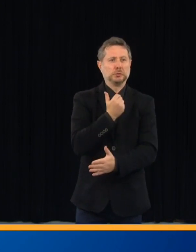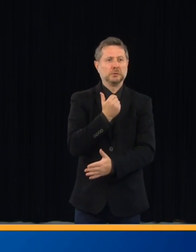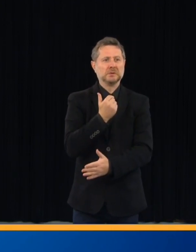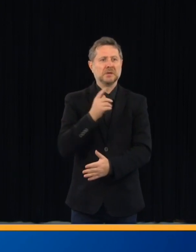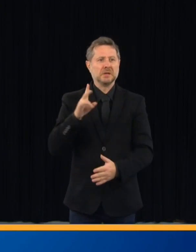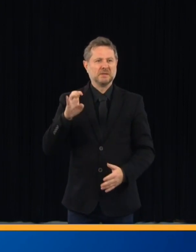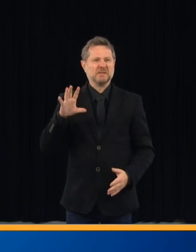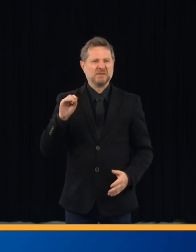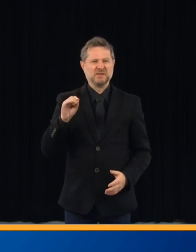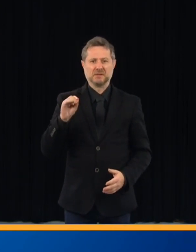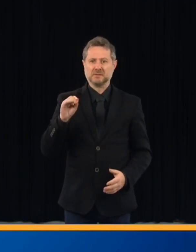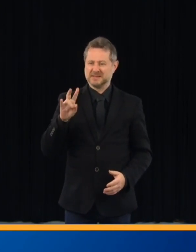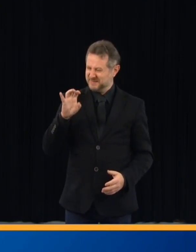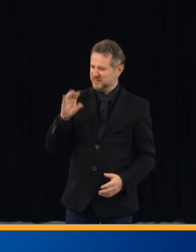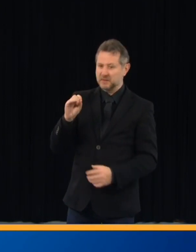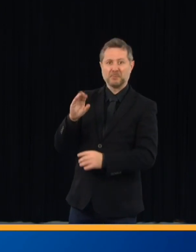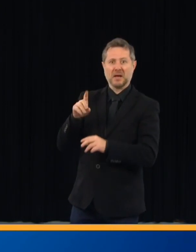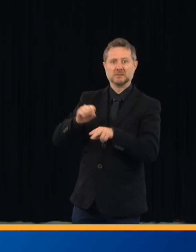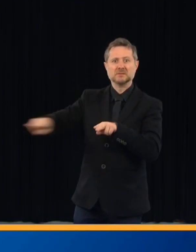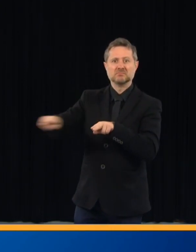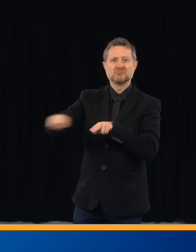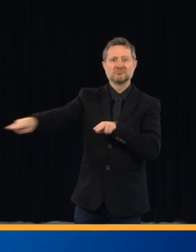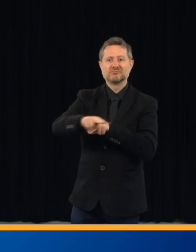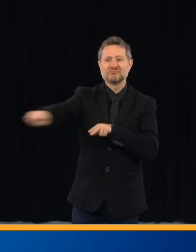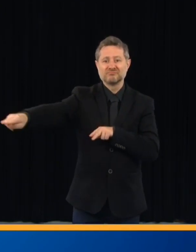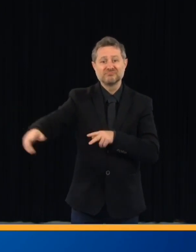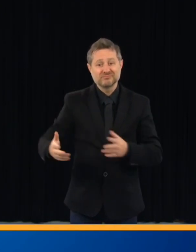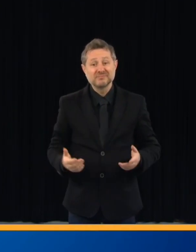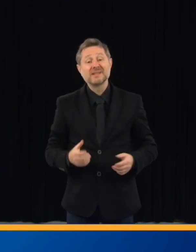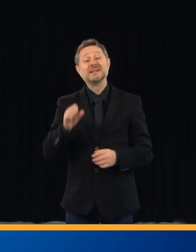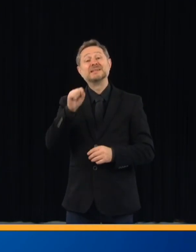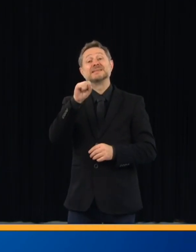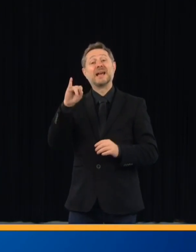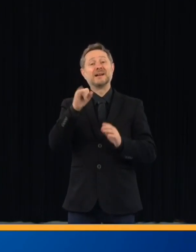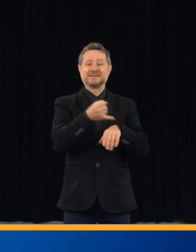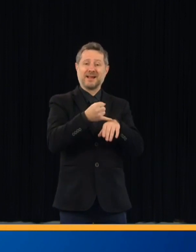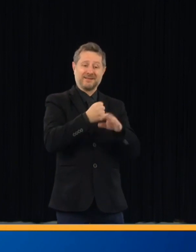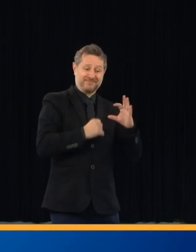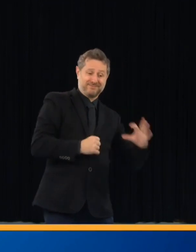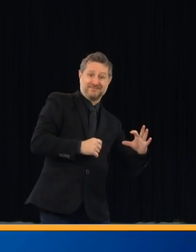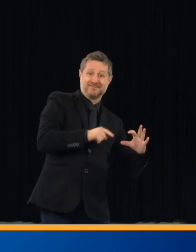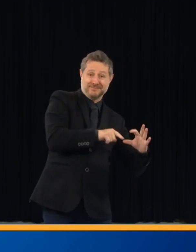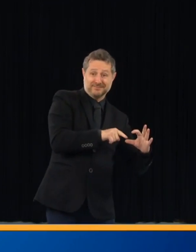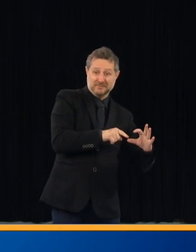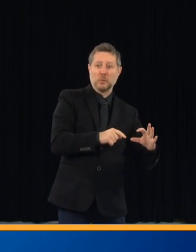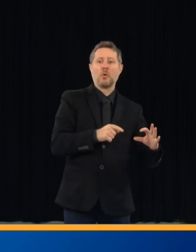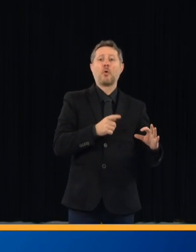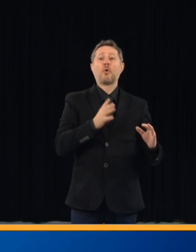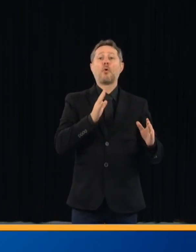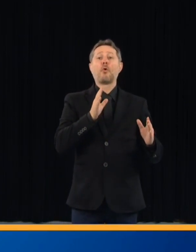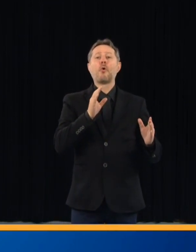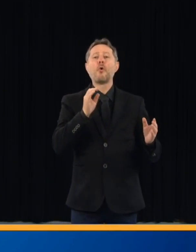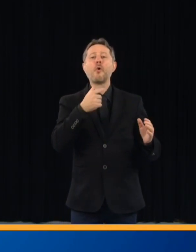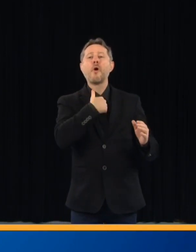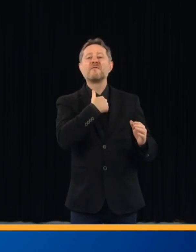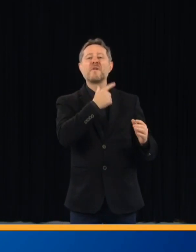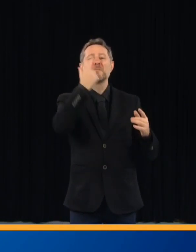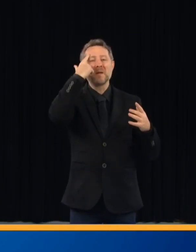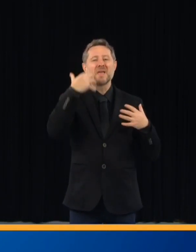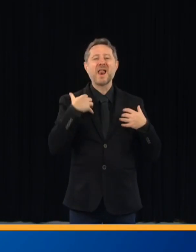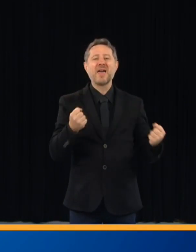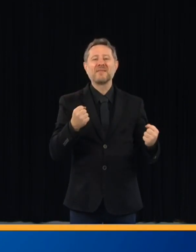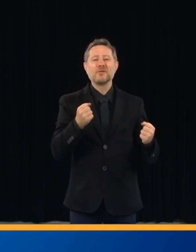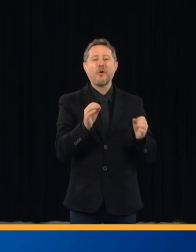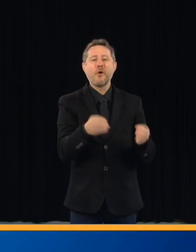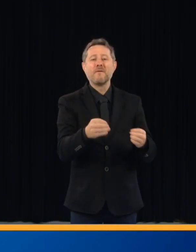Health facility in Staten Island and converting it to a COVID-only hospital. So